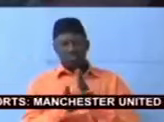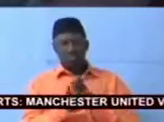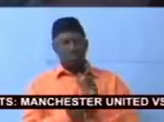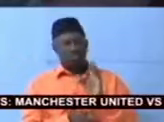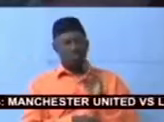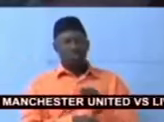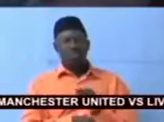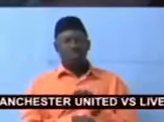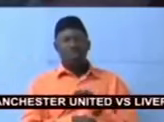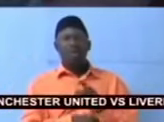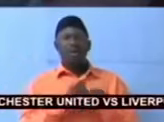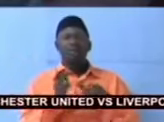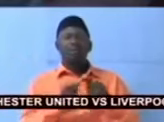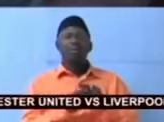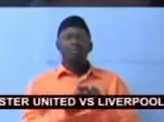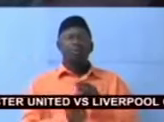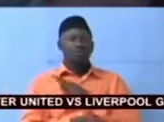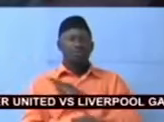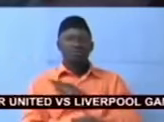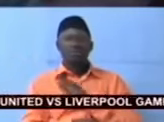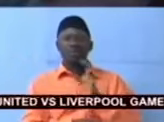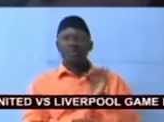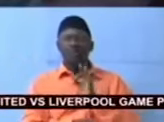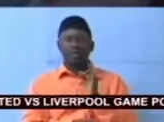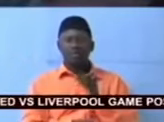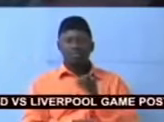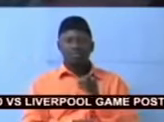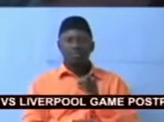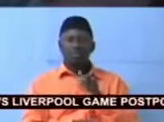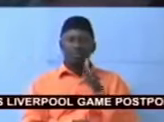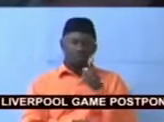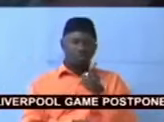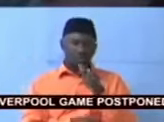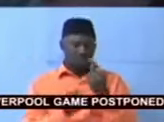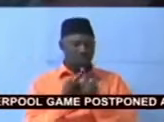Which would have been also a very appropriate thing to do.